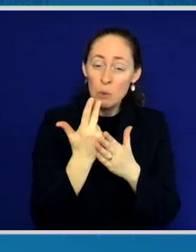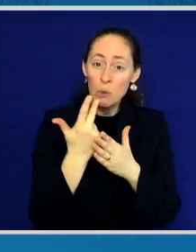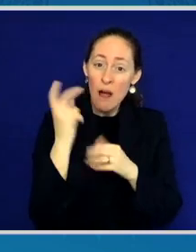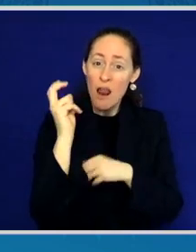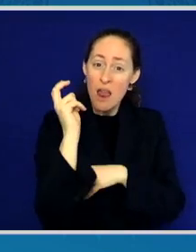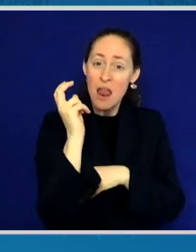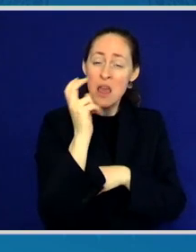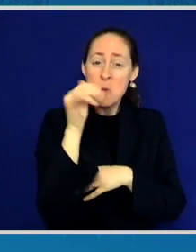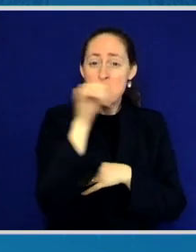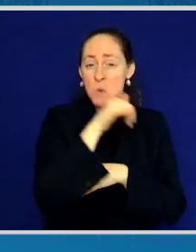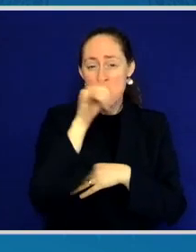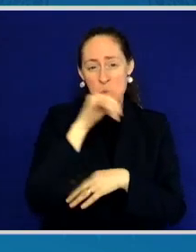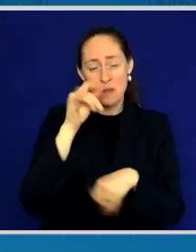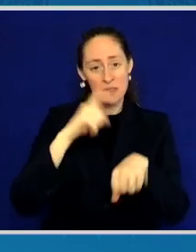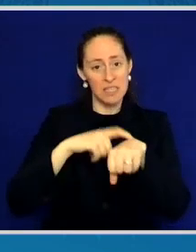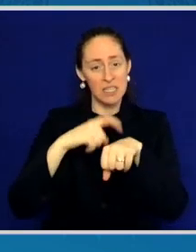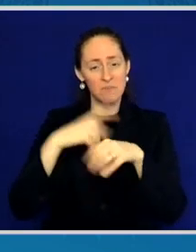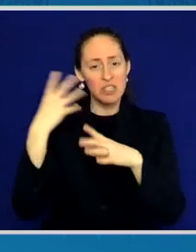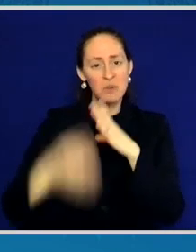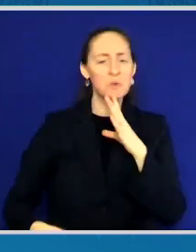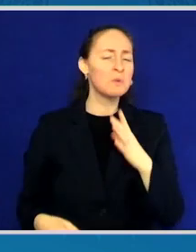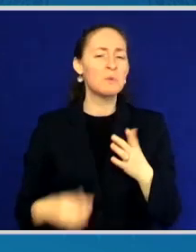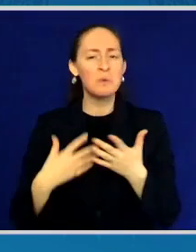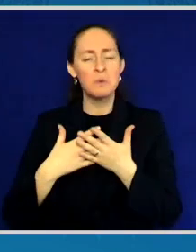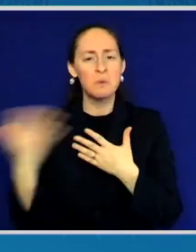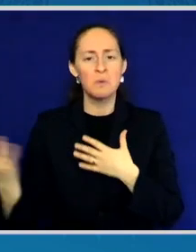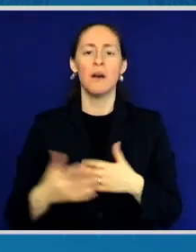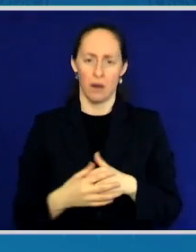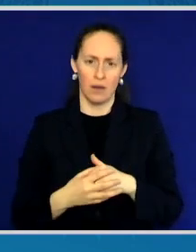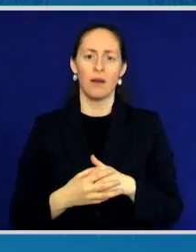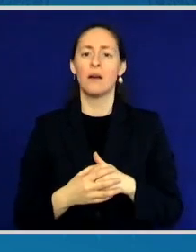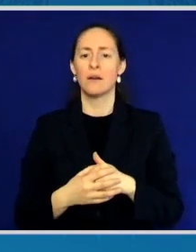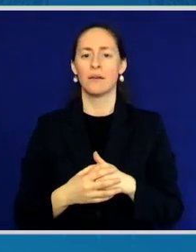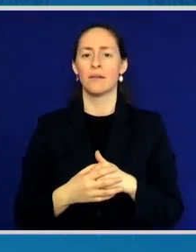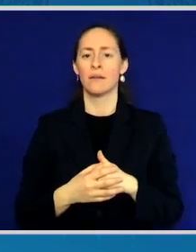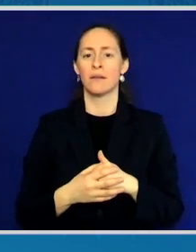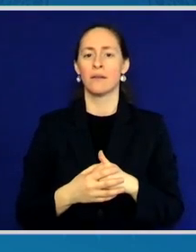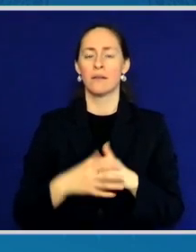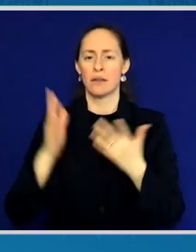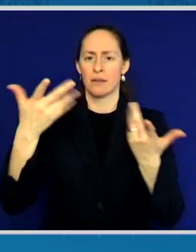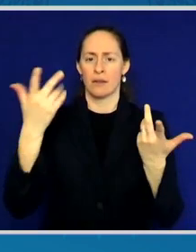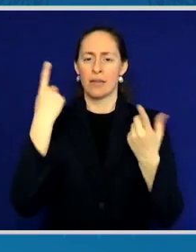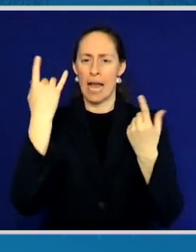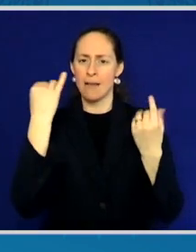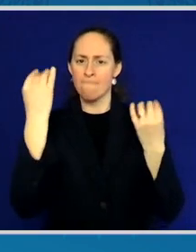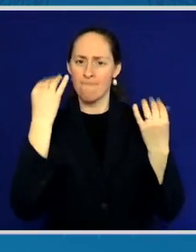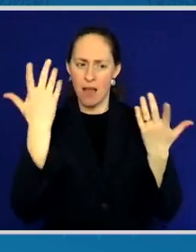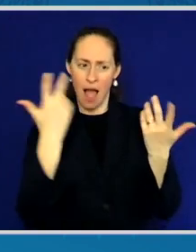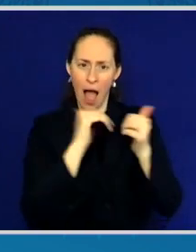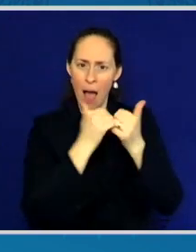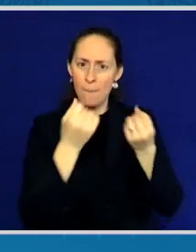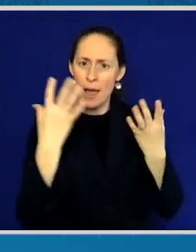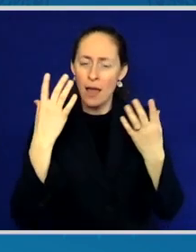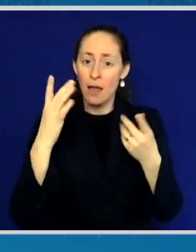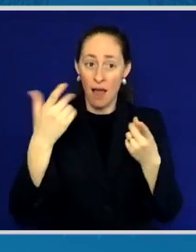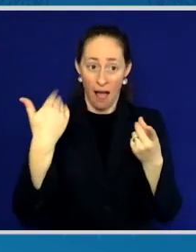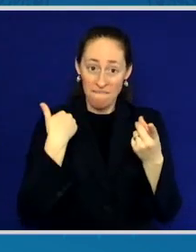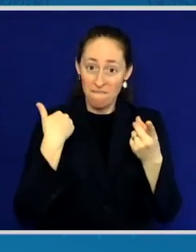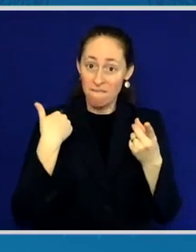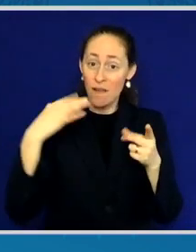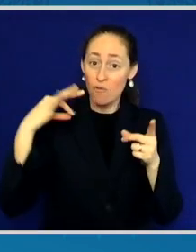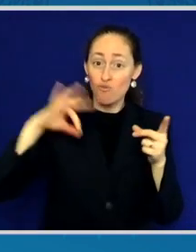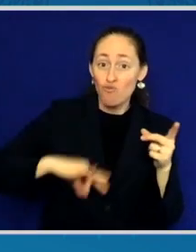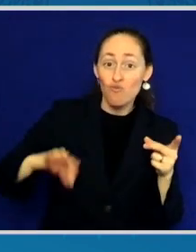analysis often when we think about public transportation is how much ridership do we have? What's the profitability of a stop?